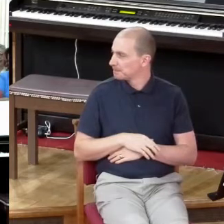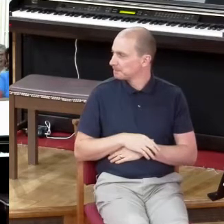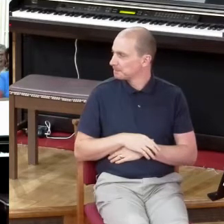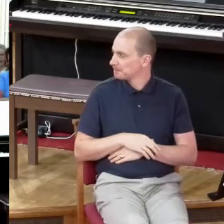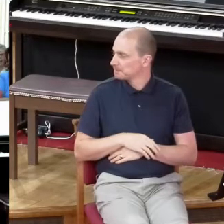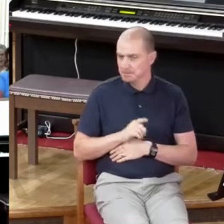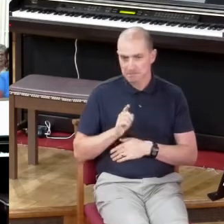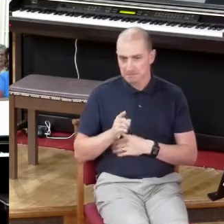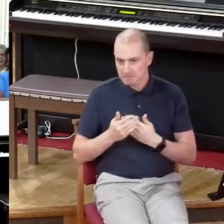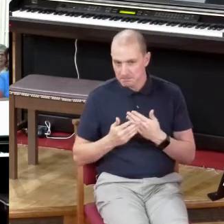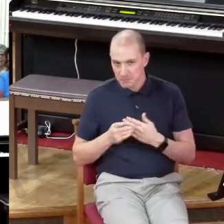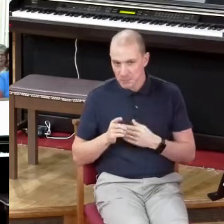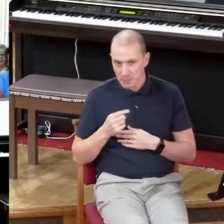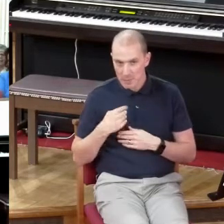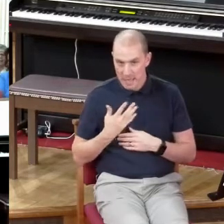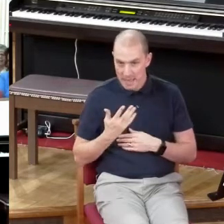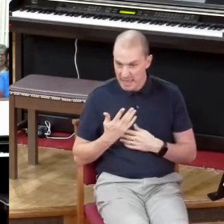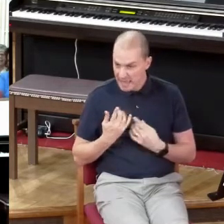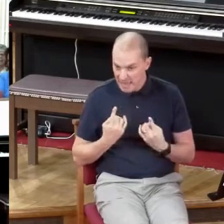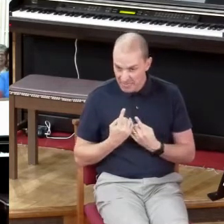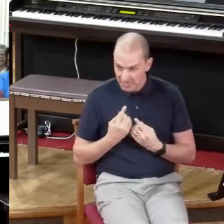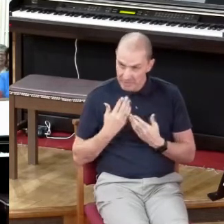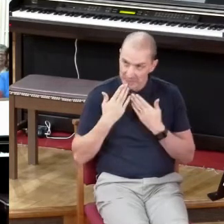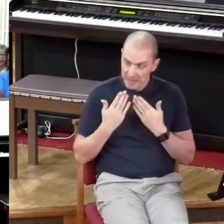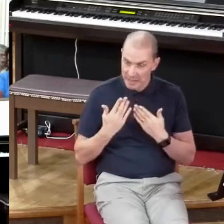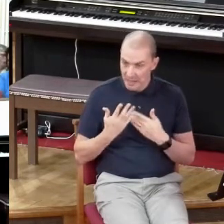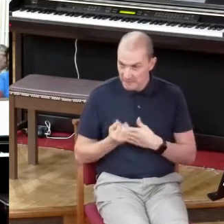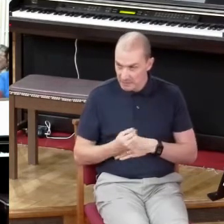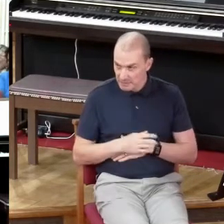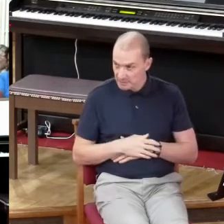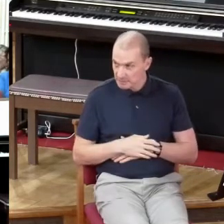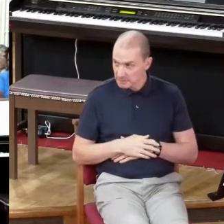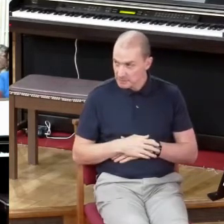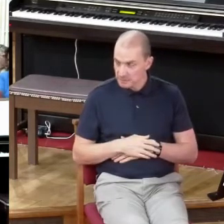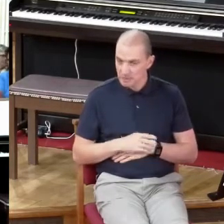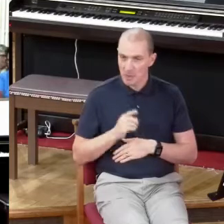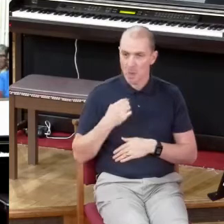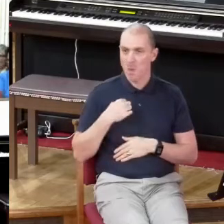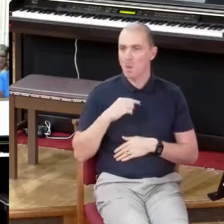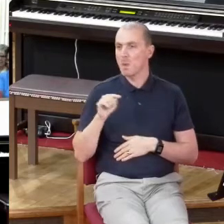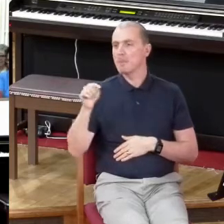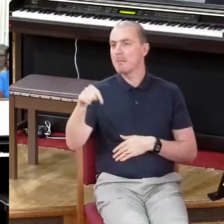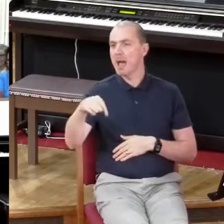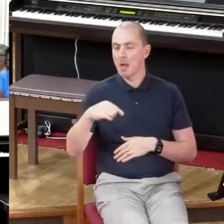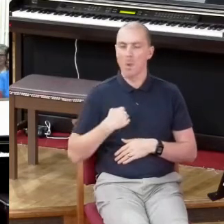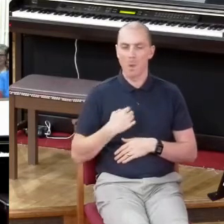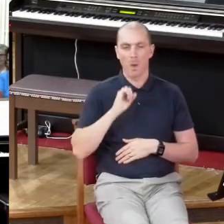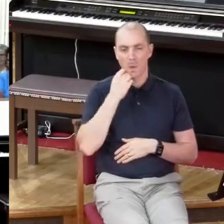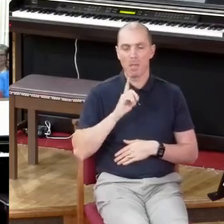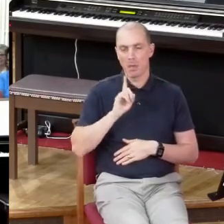Did you not have anything to thank God for? Was that kind of hard? Somebody write that back there. Come on then.